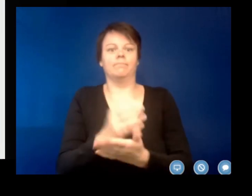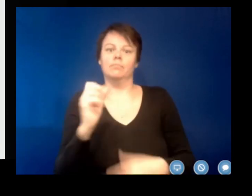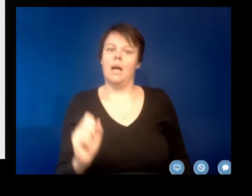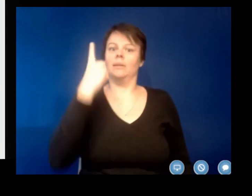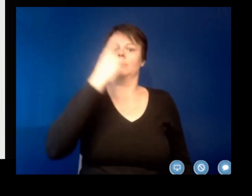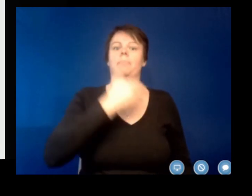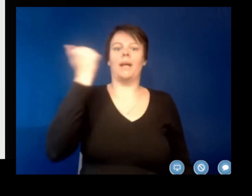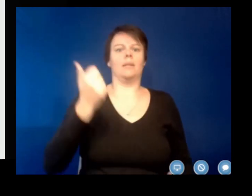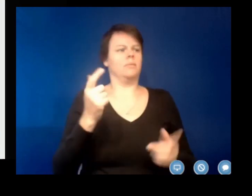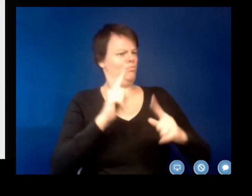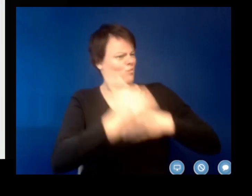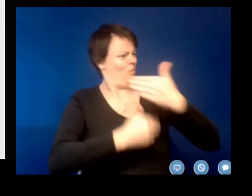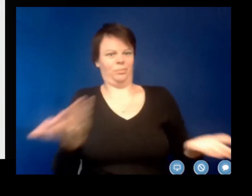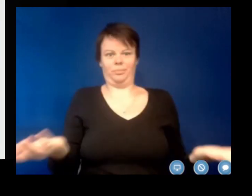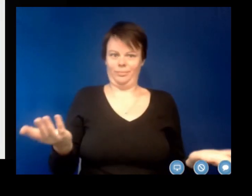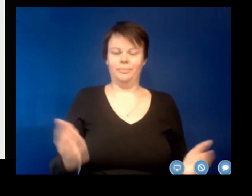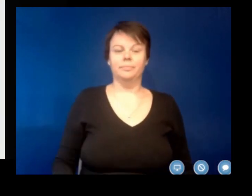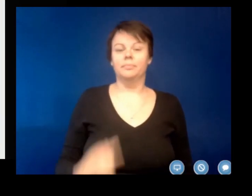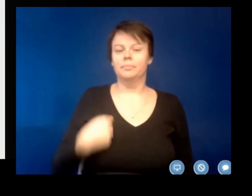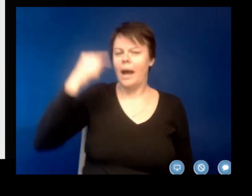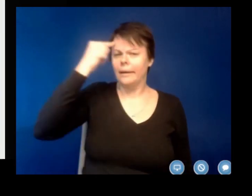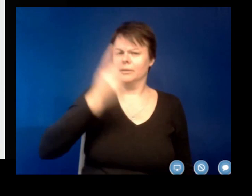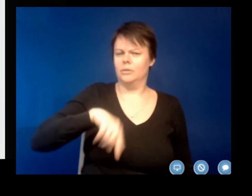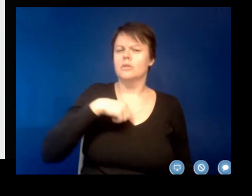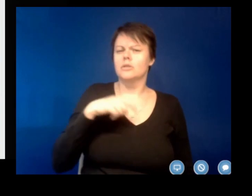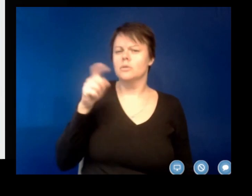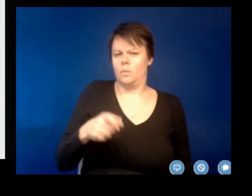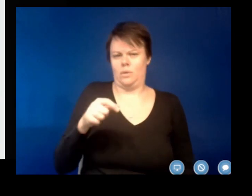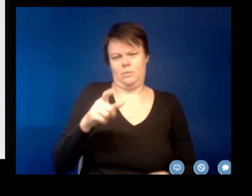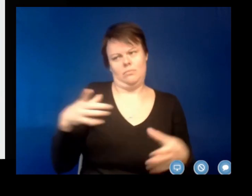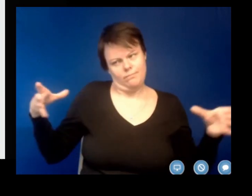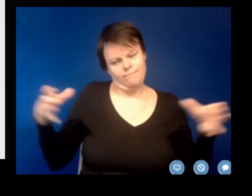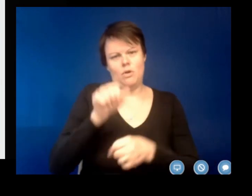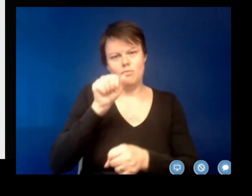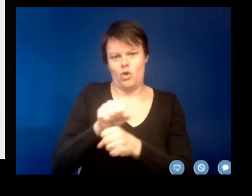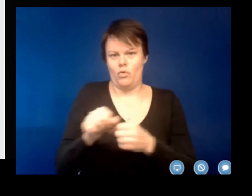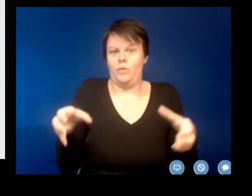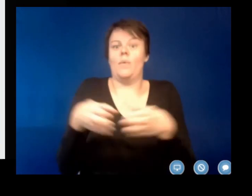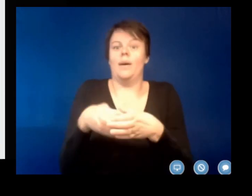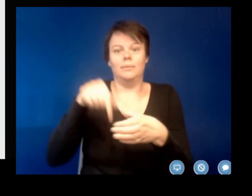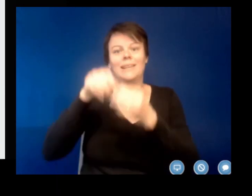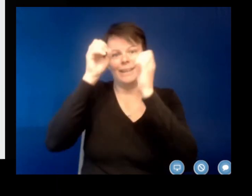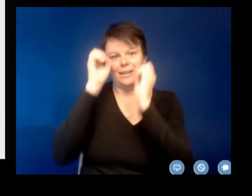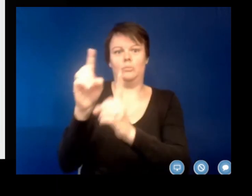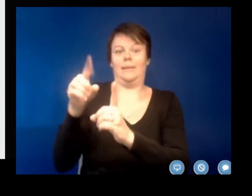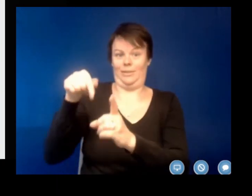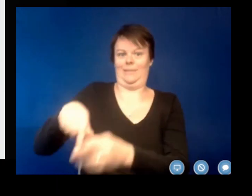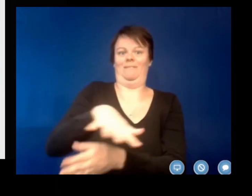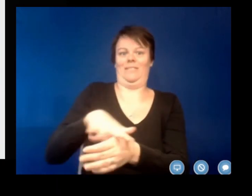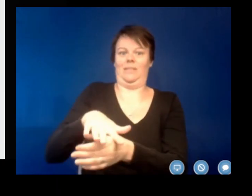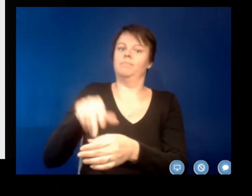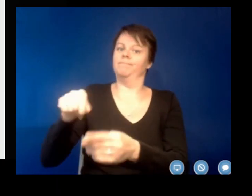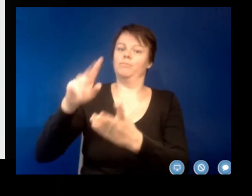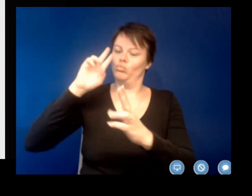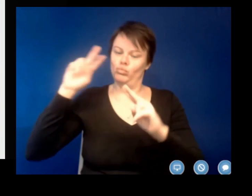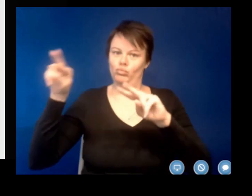is going on. And I think we should work together on education in this field by reflecting